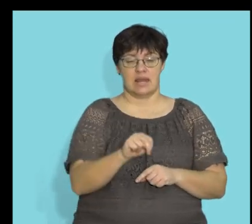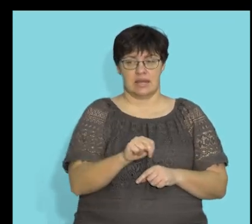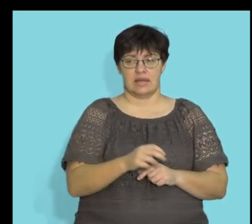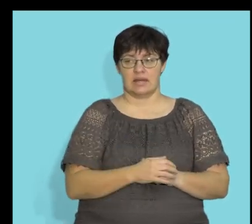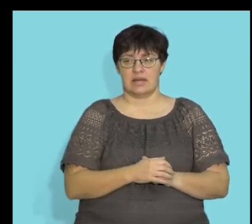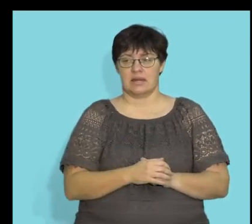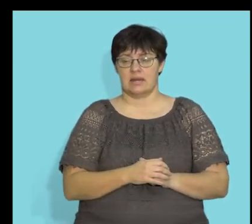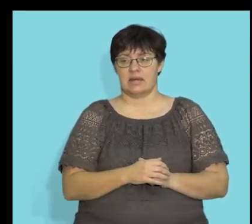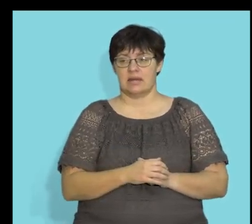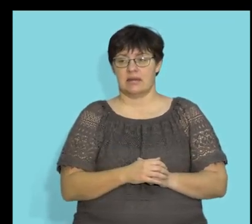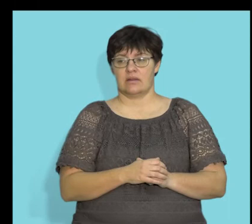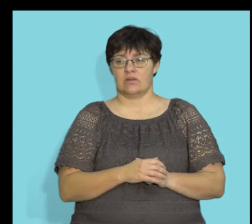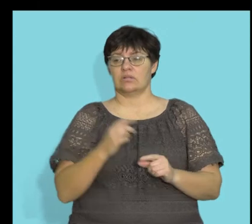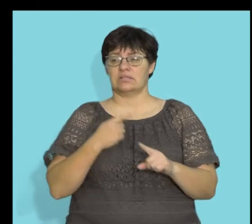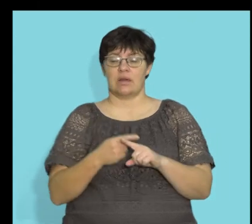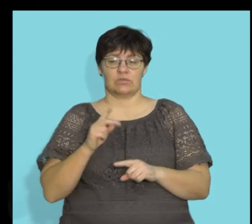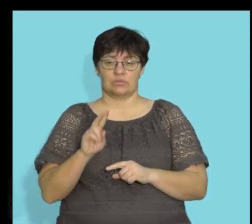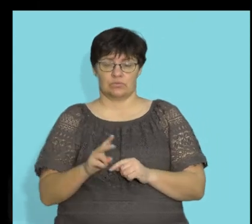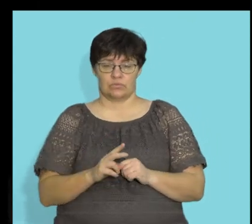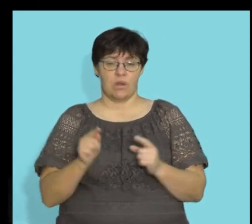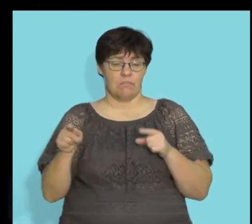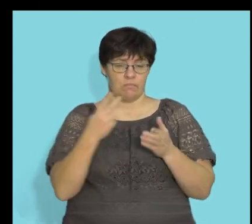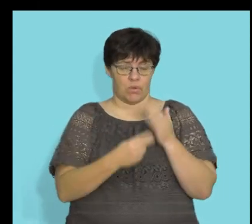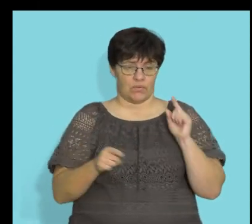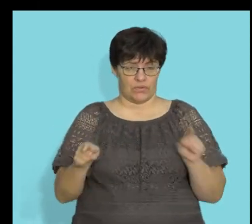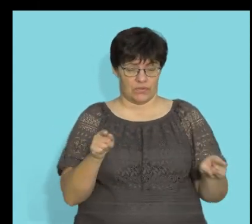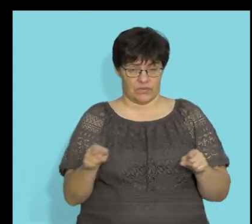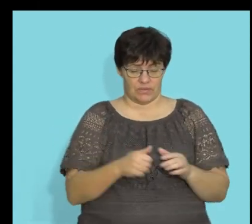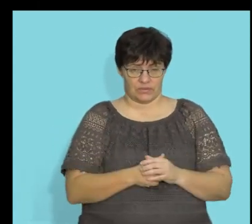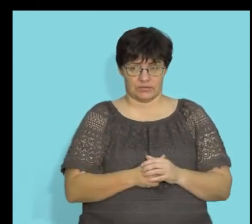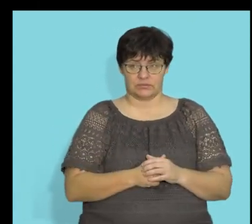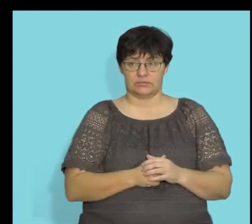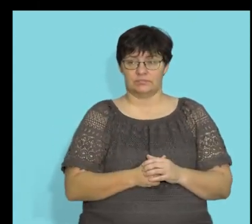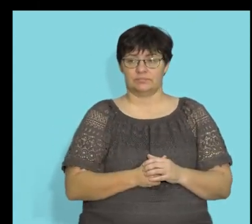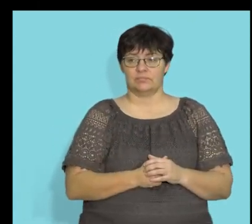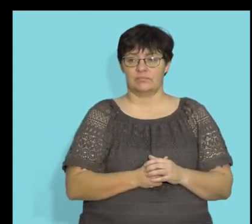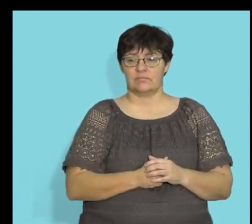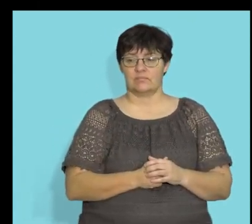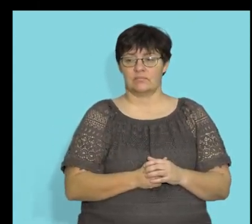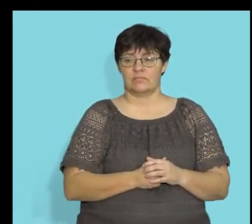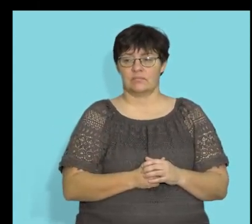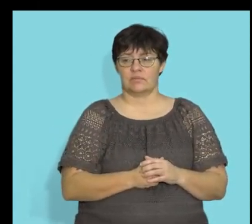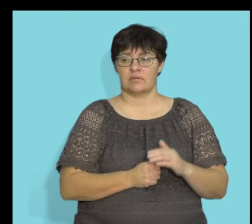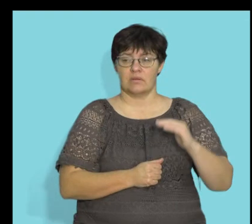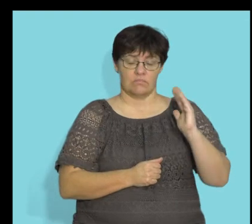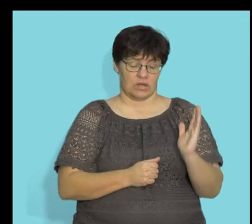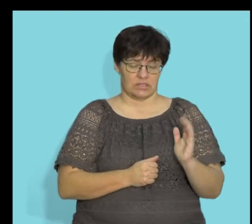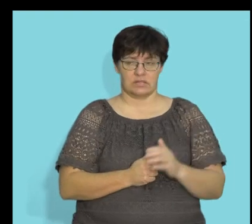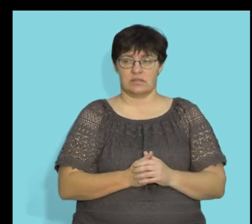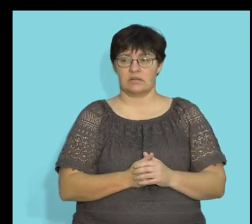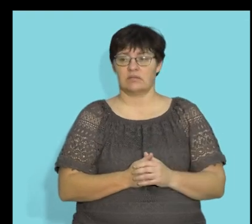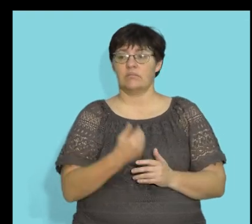to n. So all I've done is have multiplied both sides of the equation by 2. Then in my